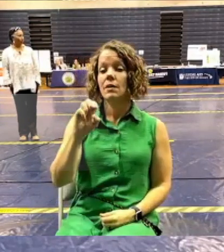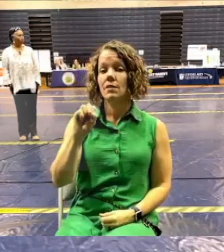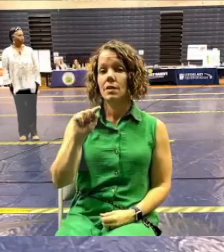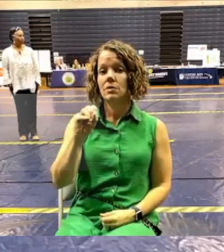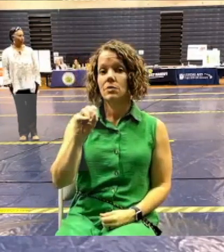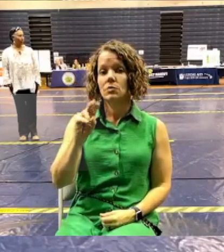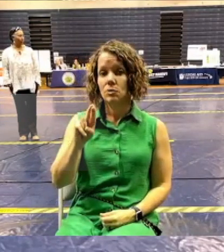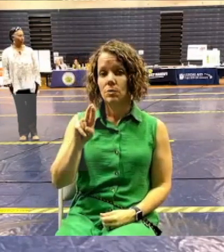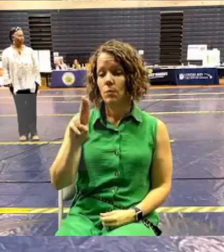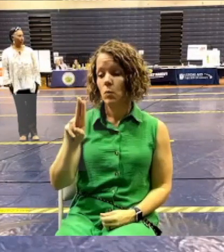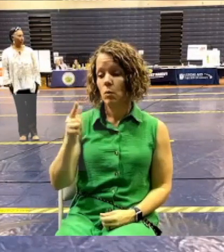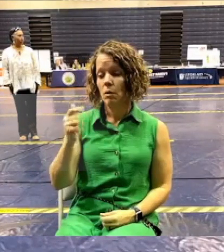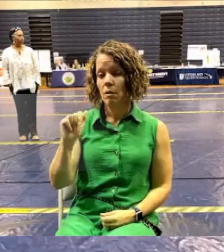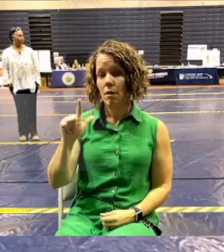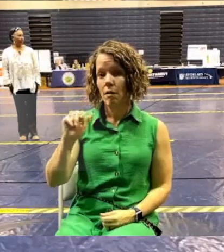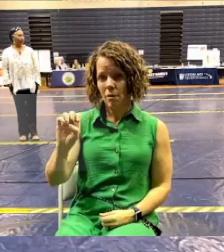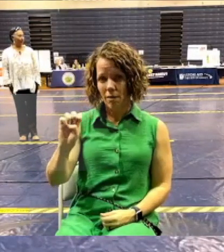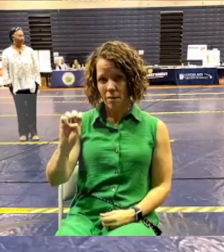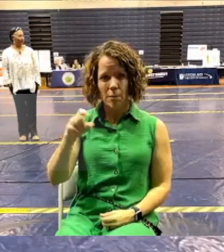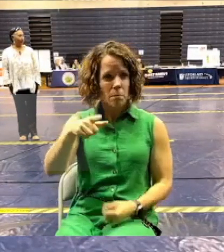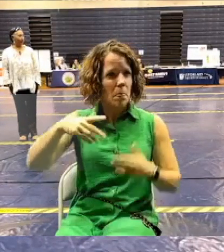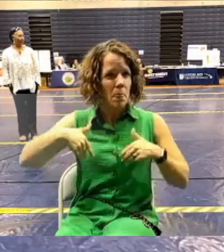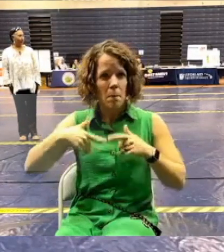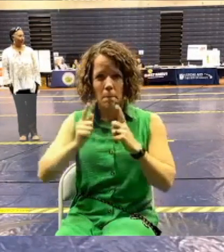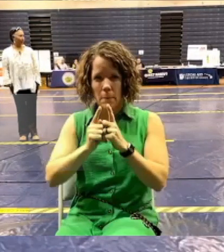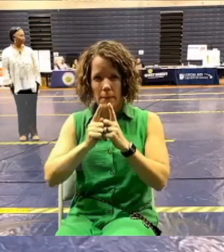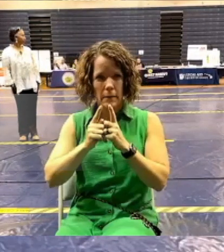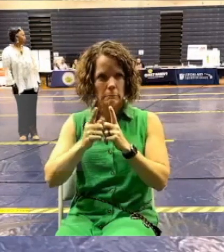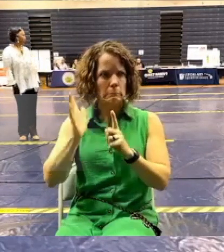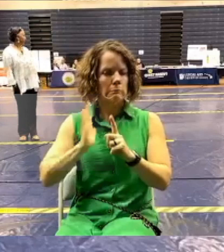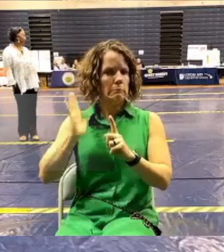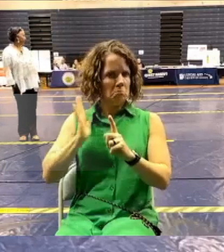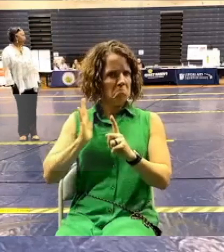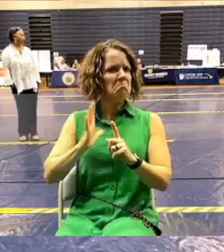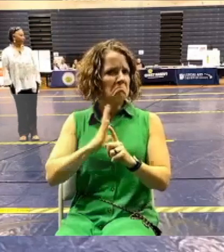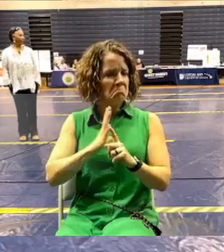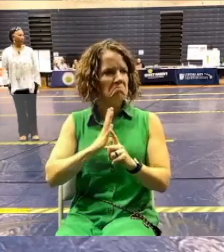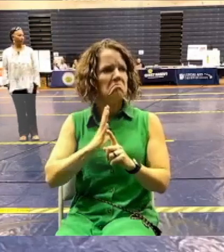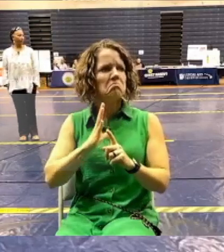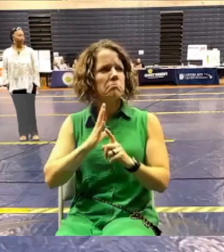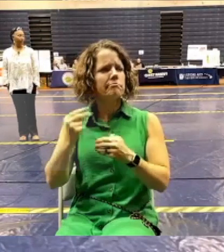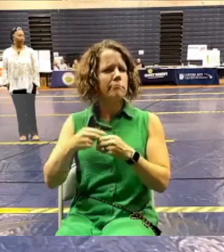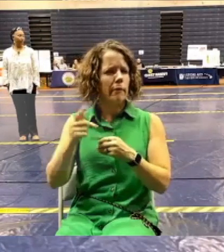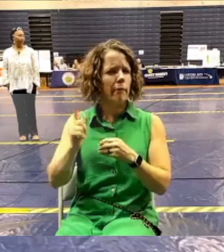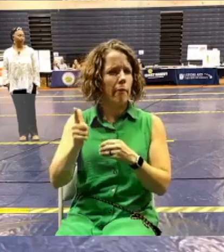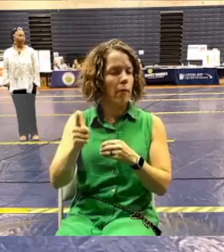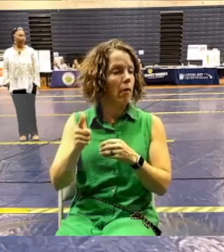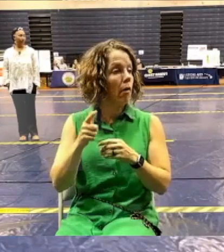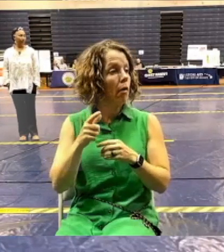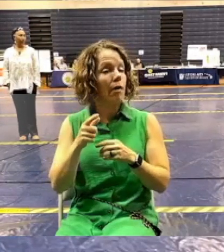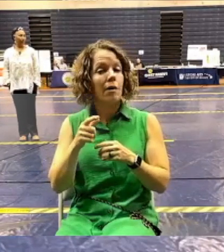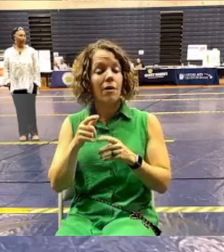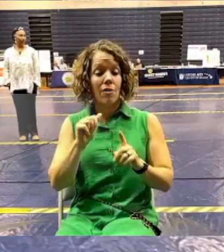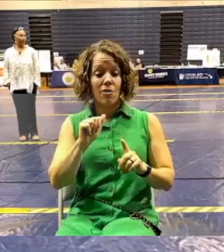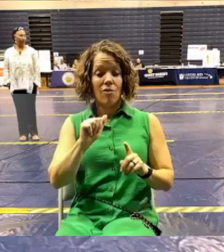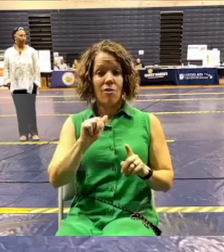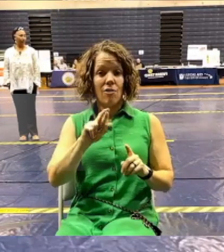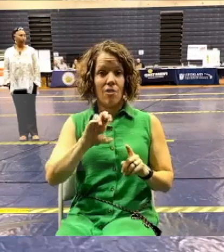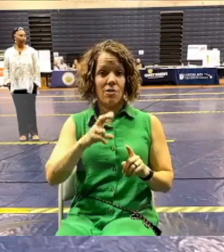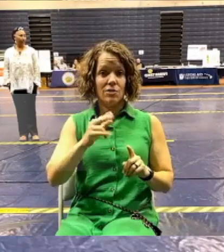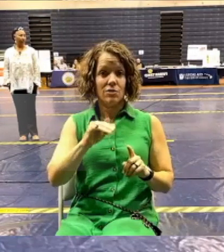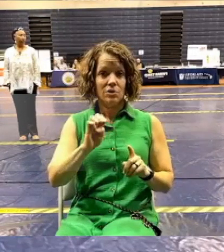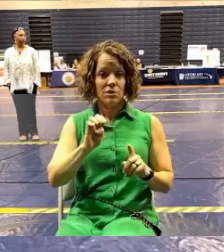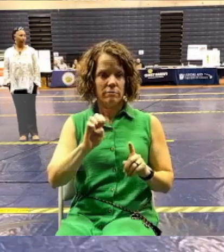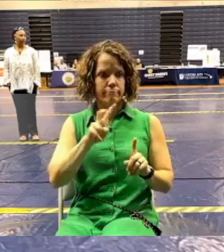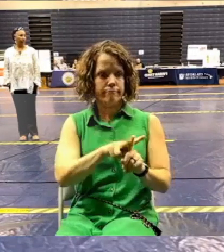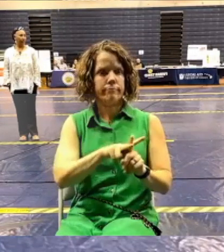first meetings that we held. Nesta came on board later. Again, we have six areas. Archie actually had two of the areas, so we separated that